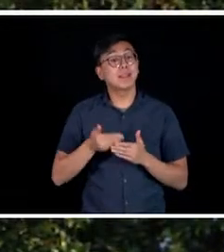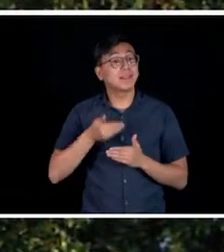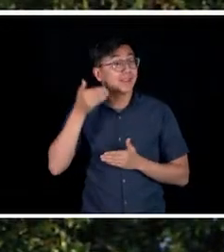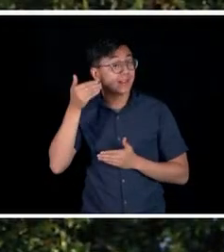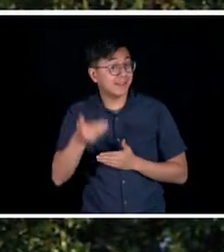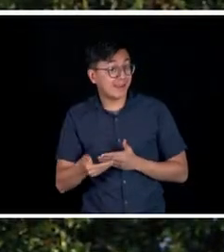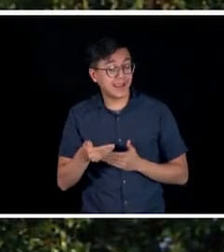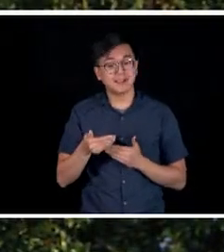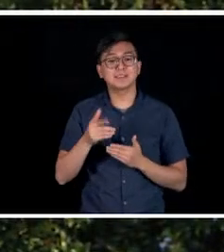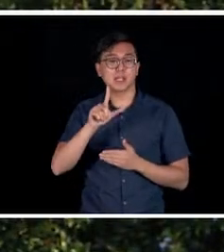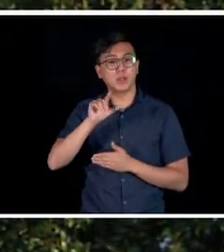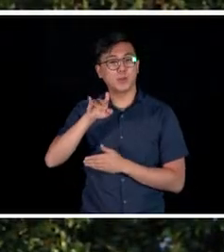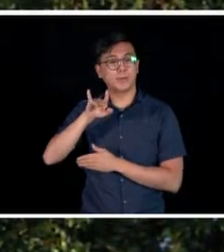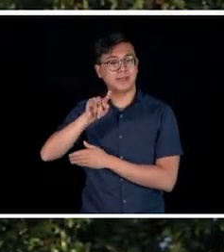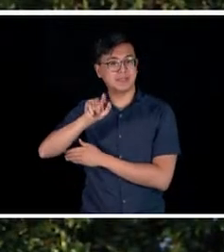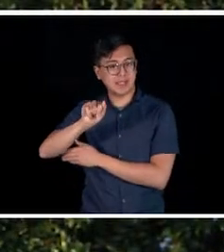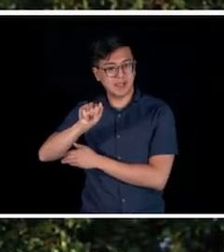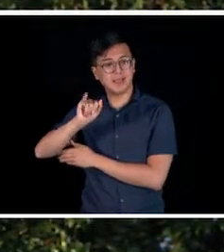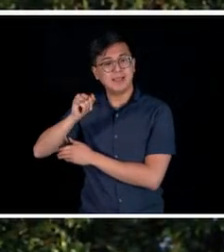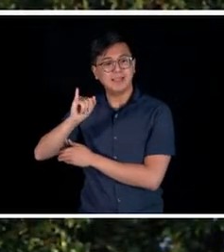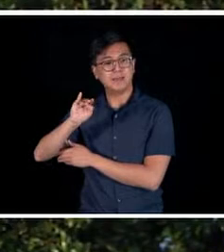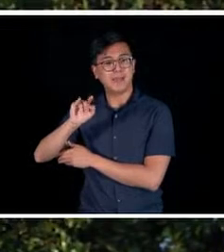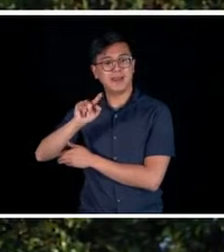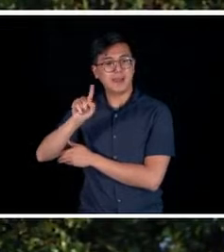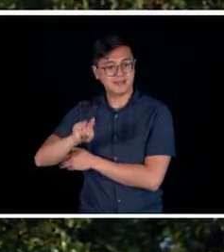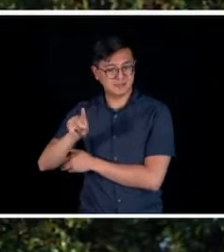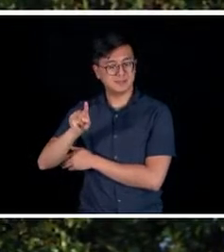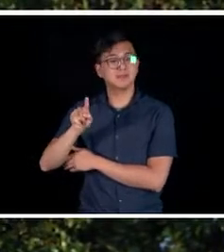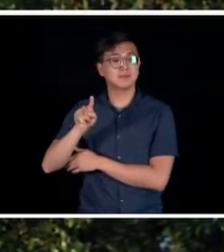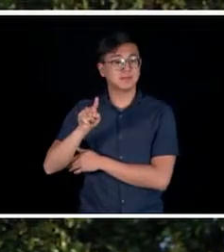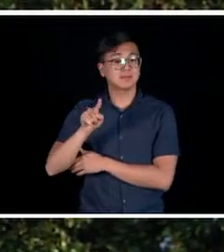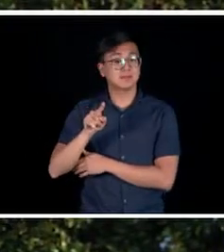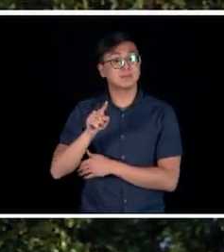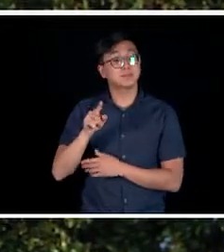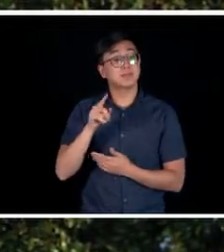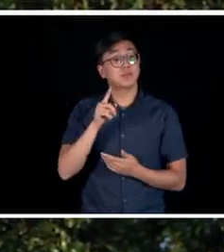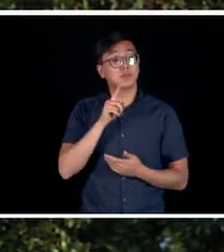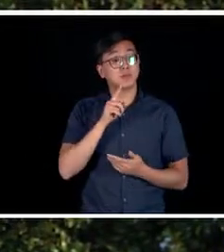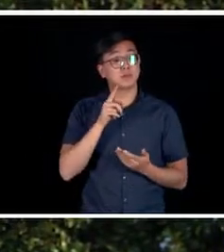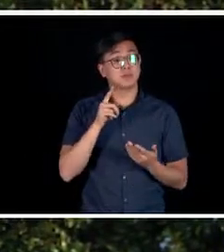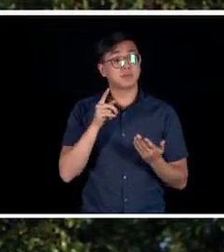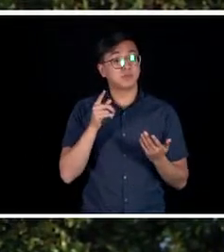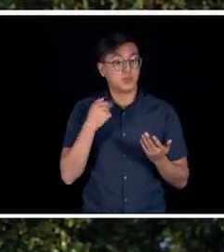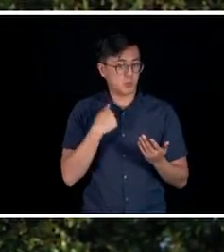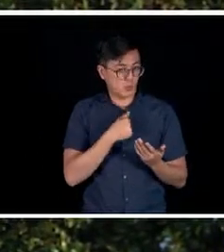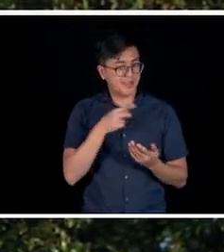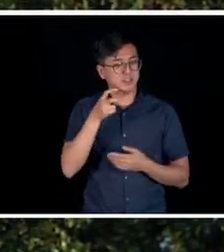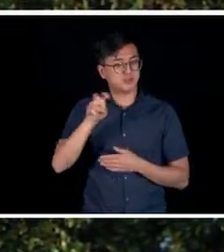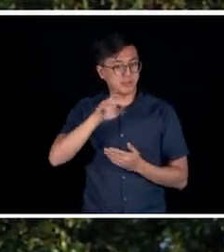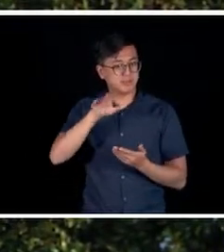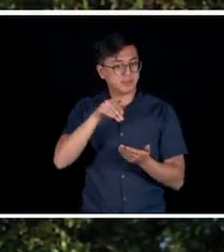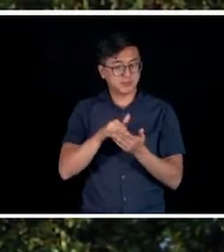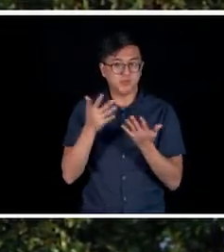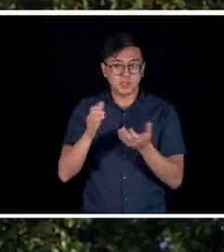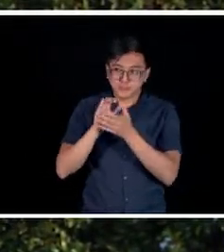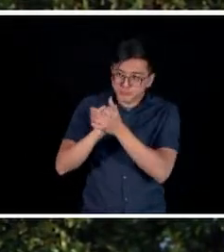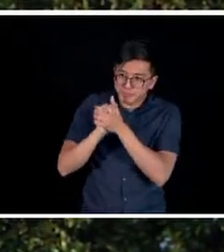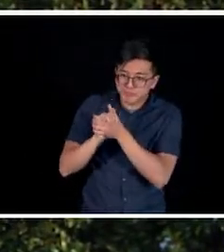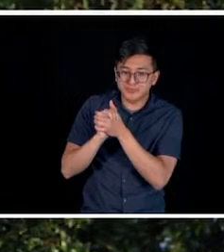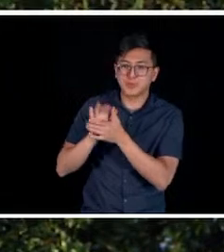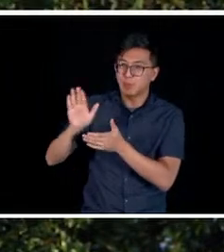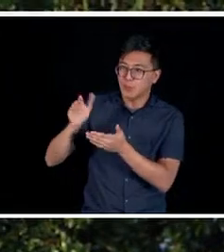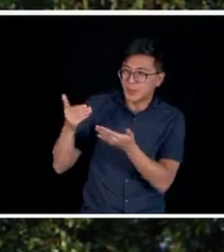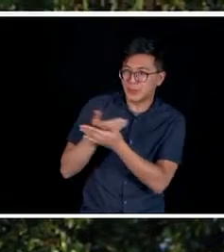us welcome Lupita Jimenez to the podium. The Transfer Center would like to take a moment to congratulate Lupita on her